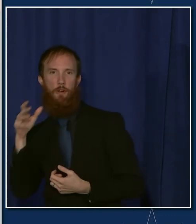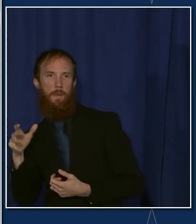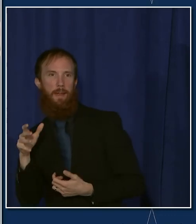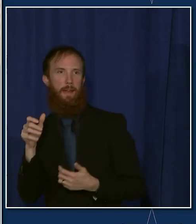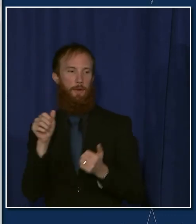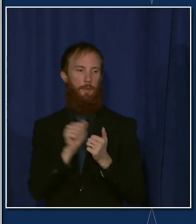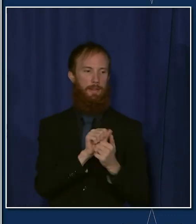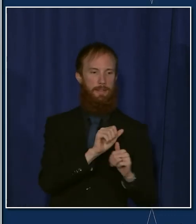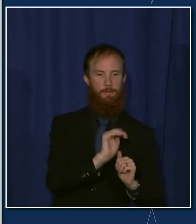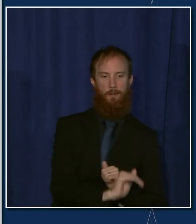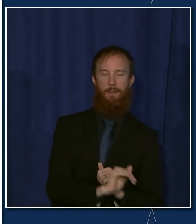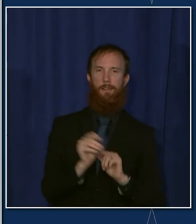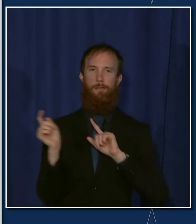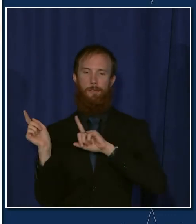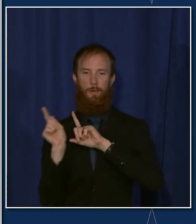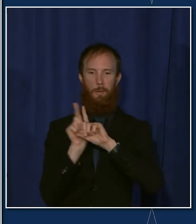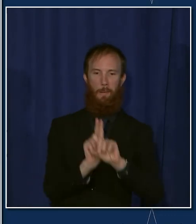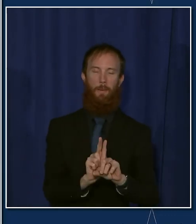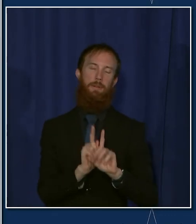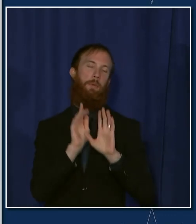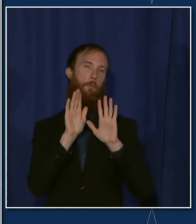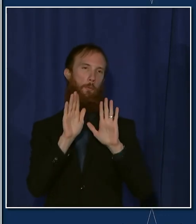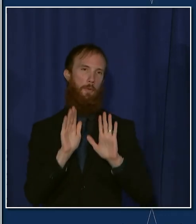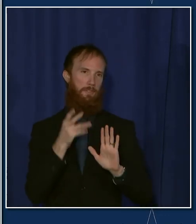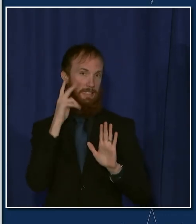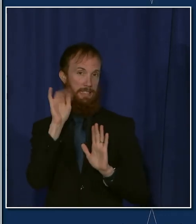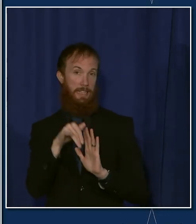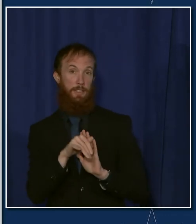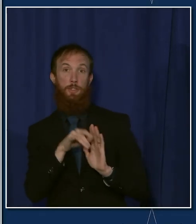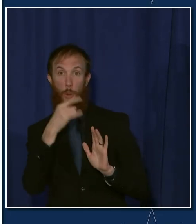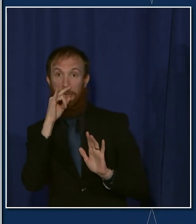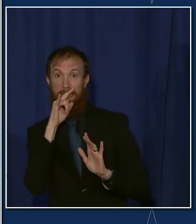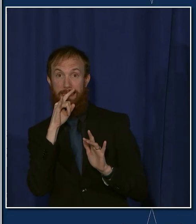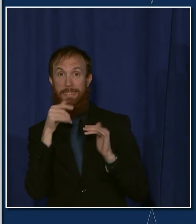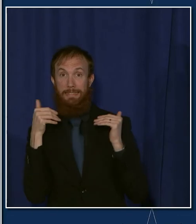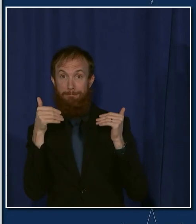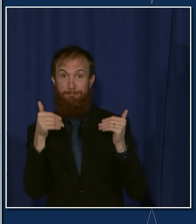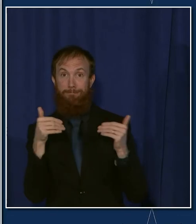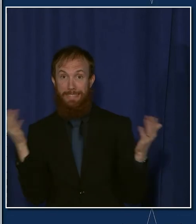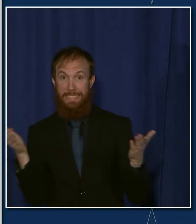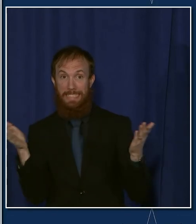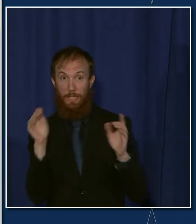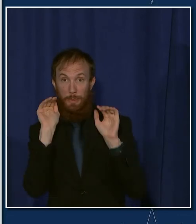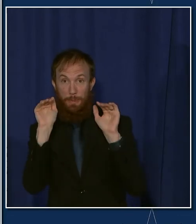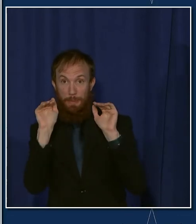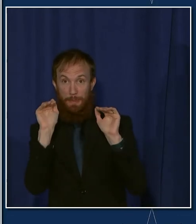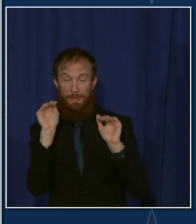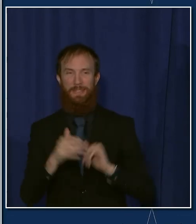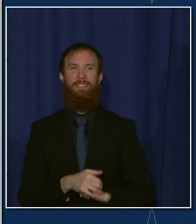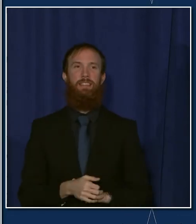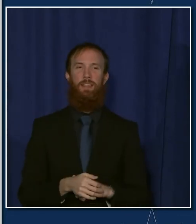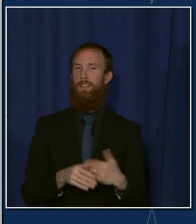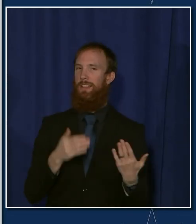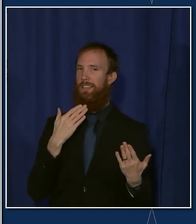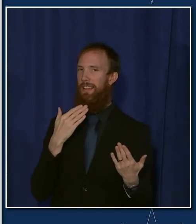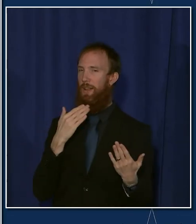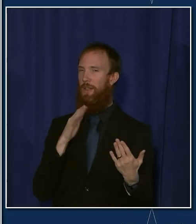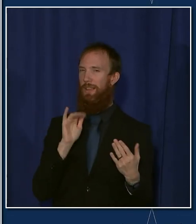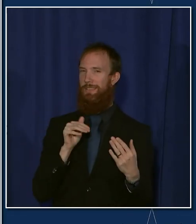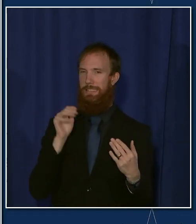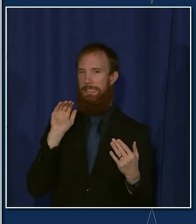been a wonderful story to see over these last few weeks. So kids out there, keep it up on the grandparents. Frankly, that sounds like a story, so thanks for the